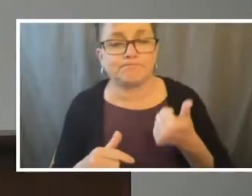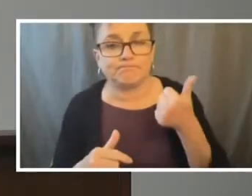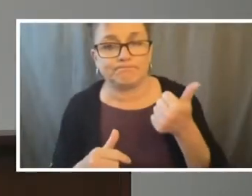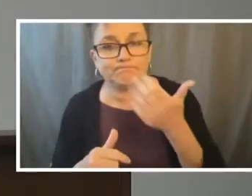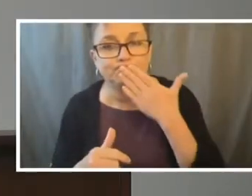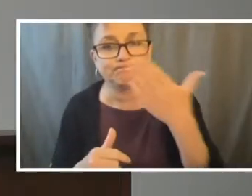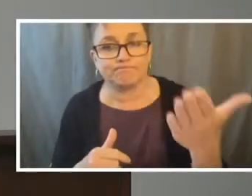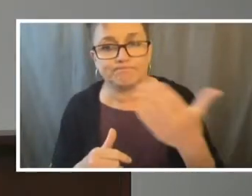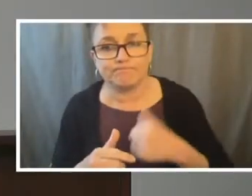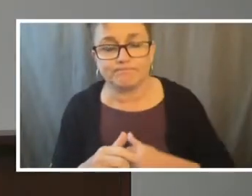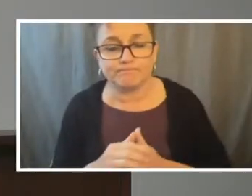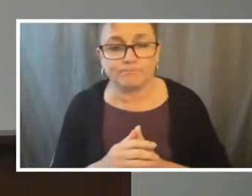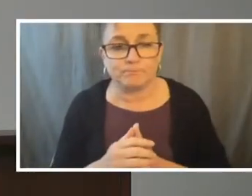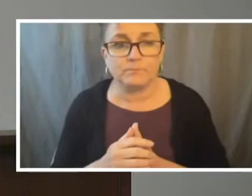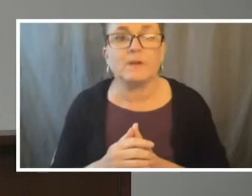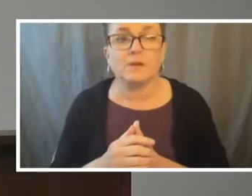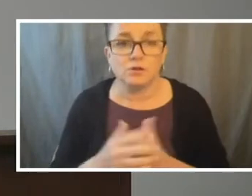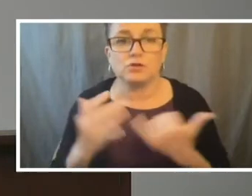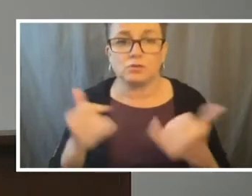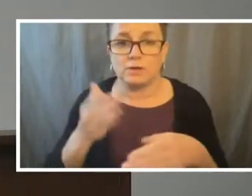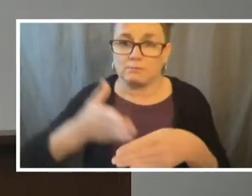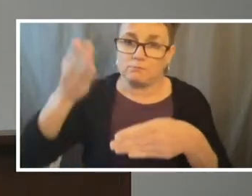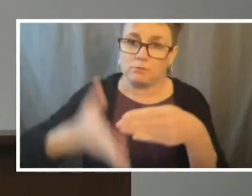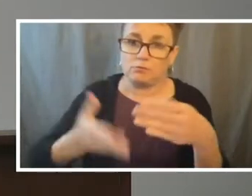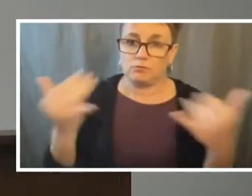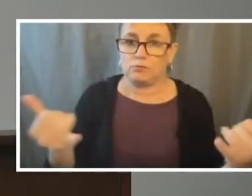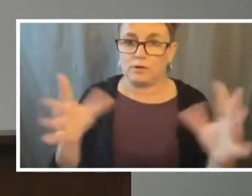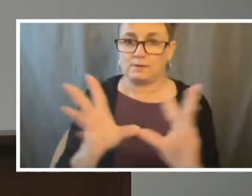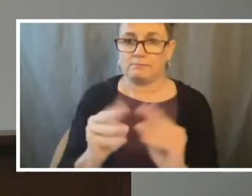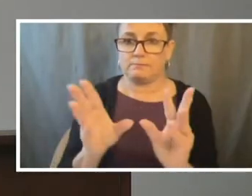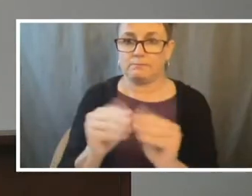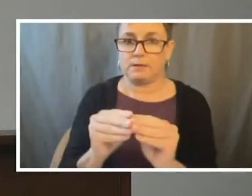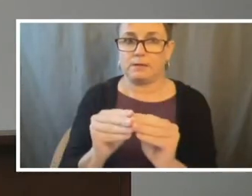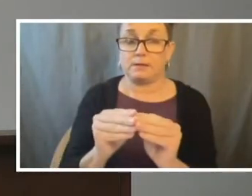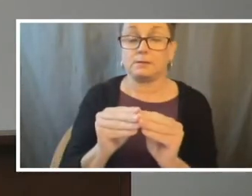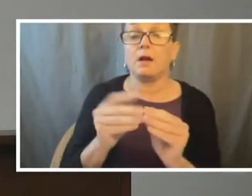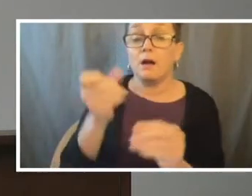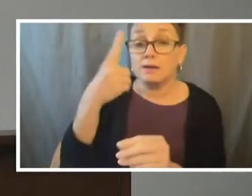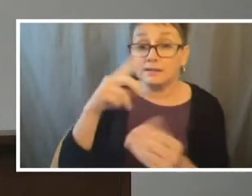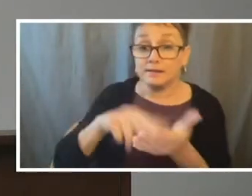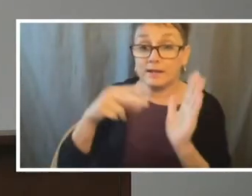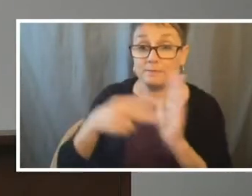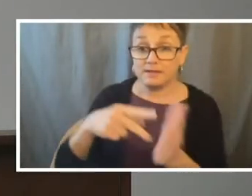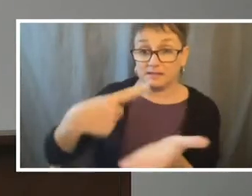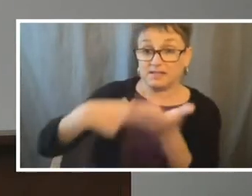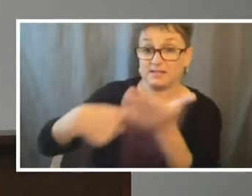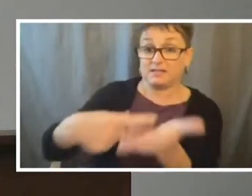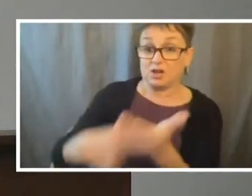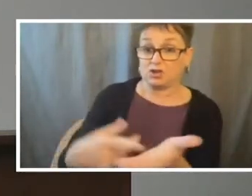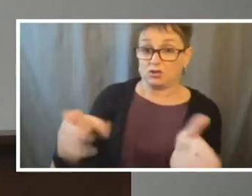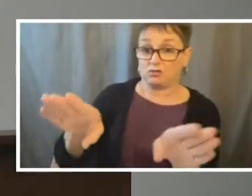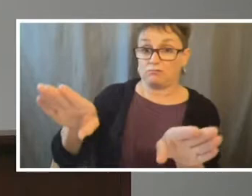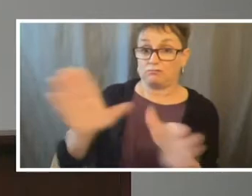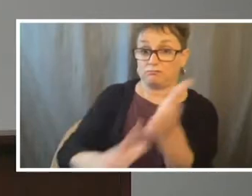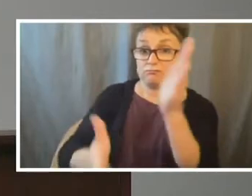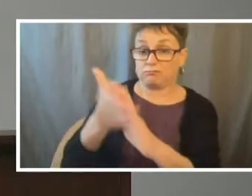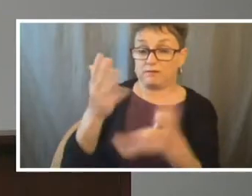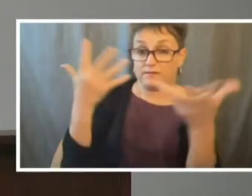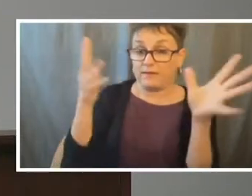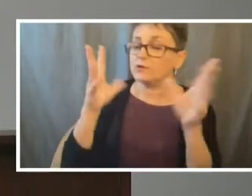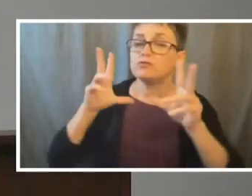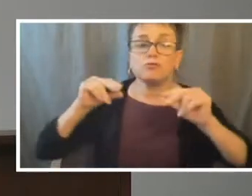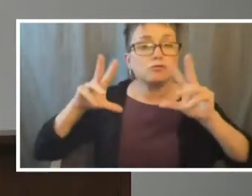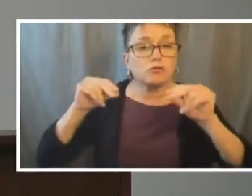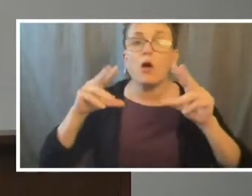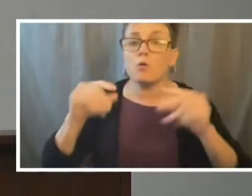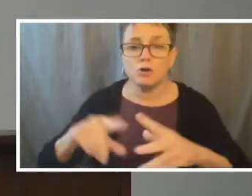With that concludes today's forum. But not this conversation, as I mentioned at the start. This forum is the beginning of a deeper dialogue on